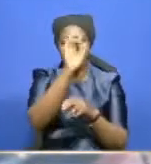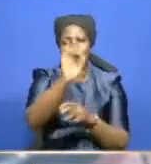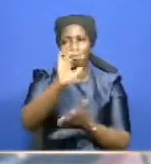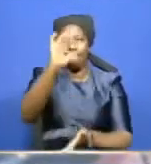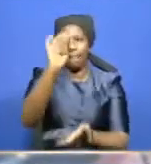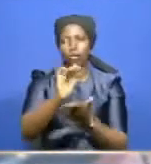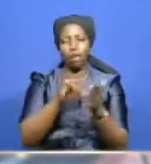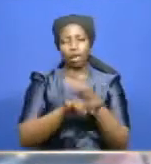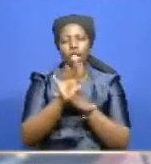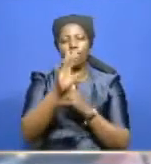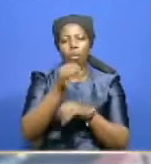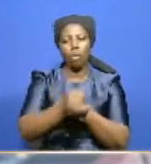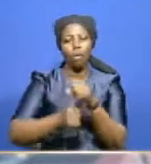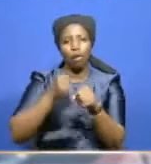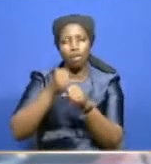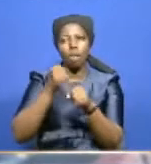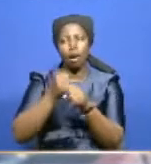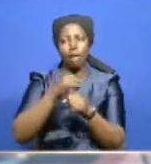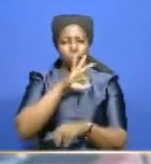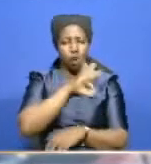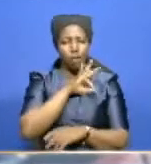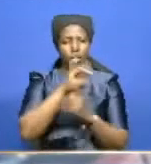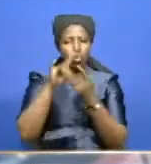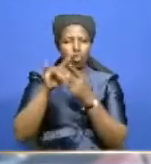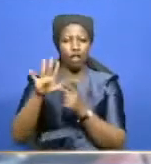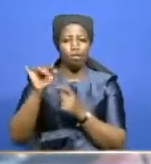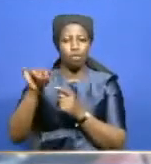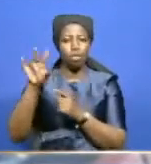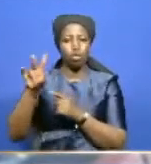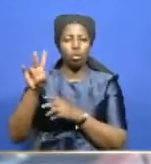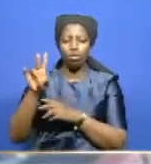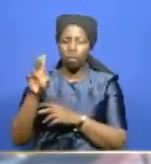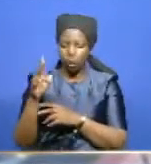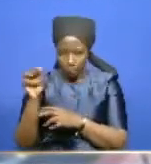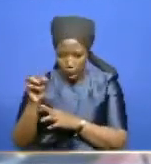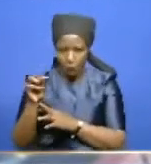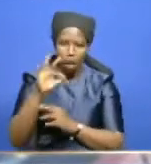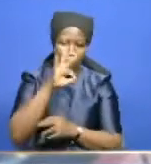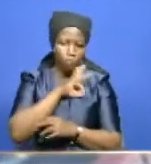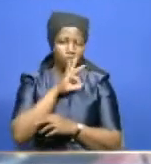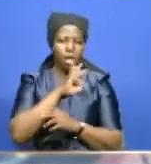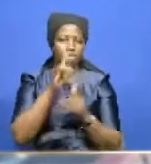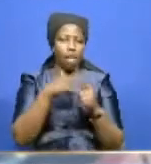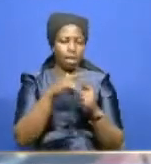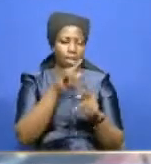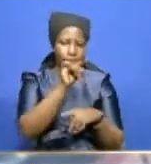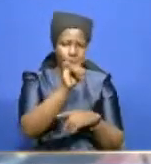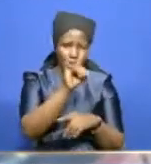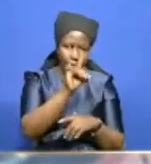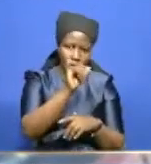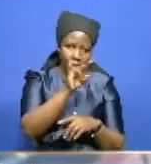full-year net profit to 5.2 billion shillings and trimmed dividends by nearly half to